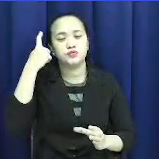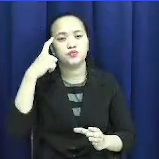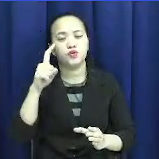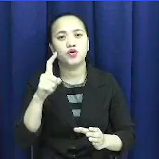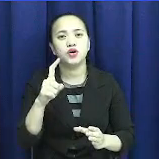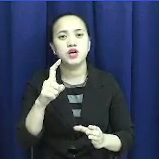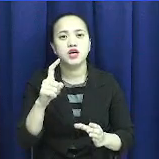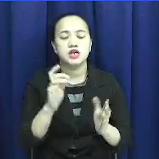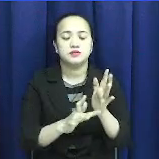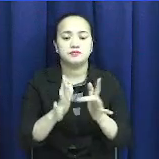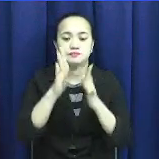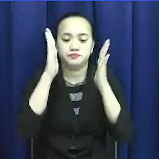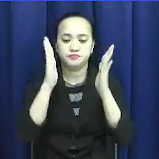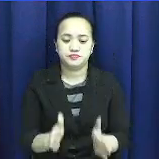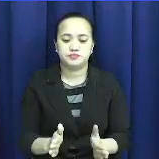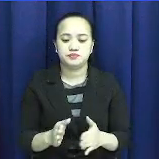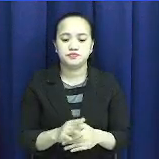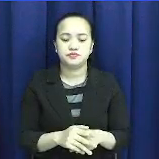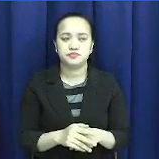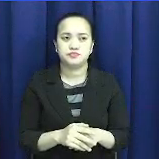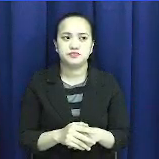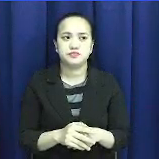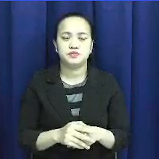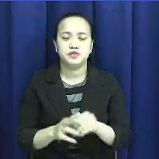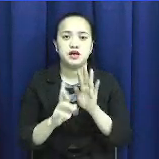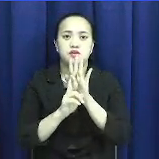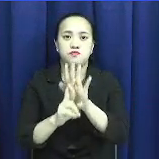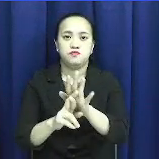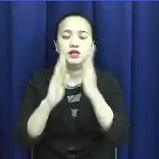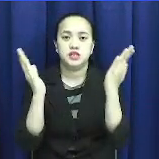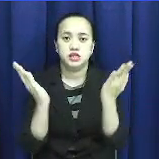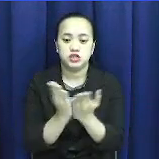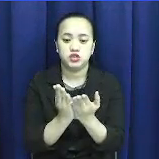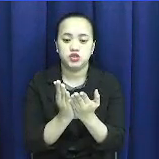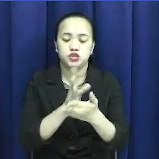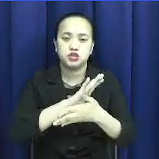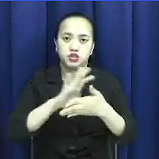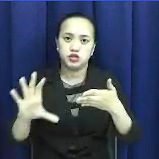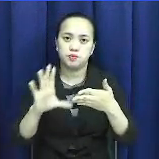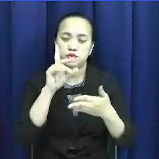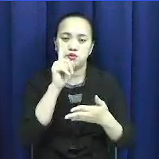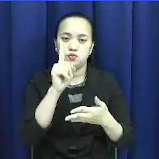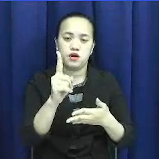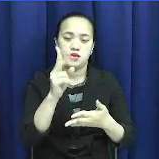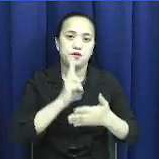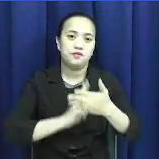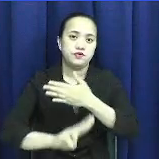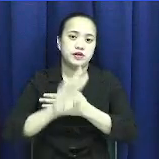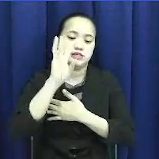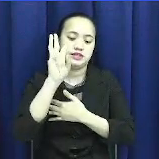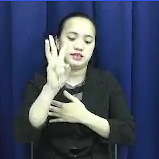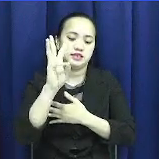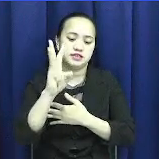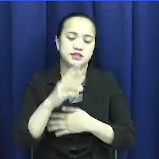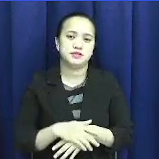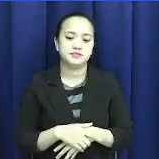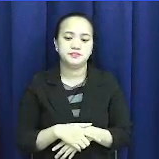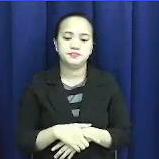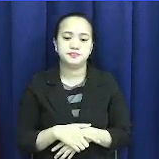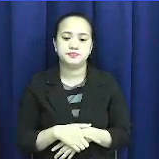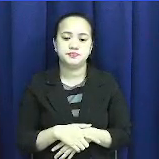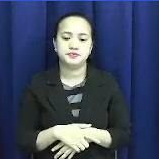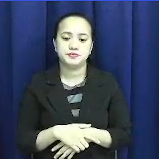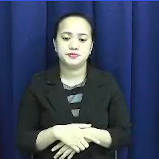In Revelation chapter 1, verses 5 and 6, ito po yung sinasabi po ng Biblia. And from Jesus Christ, who